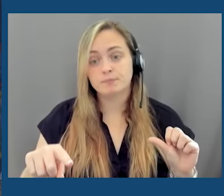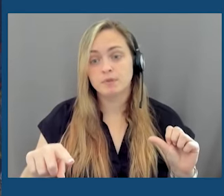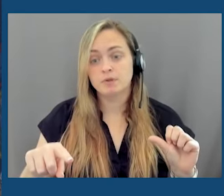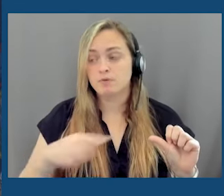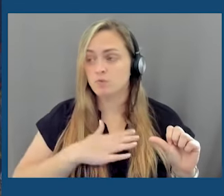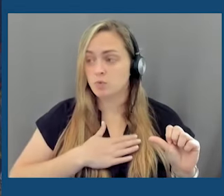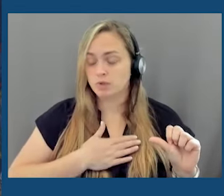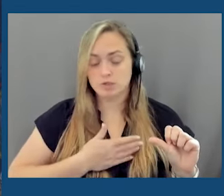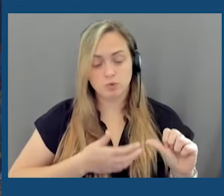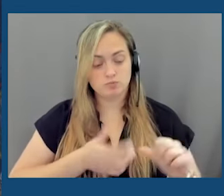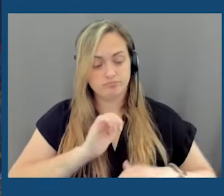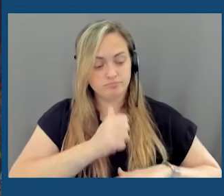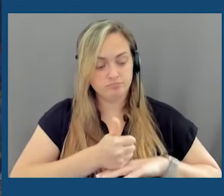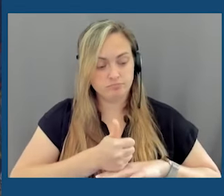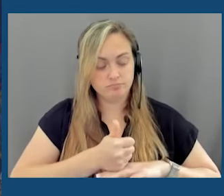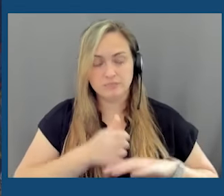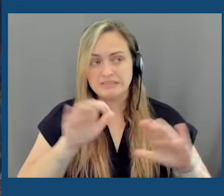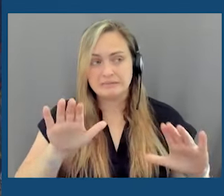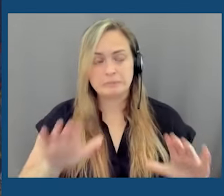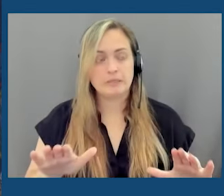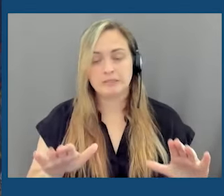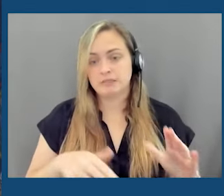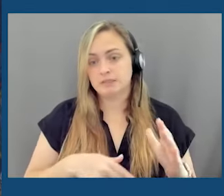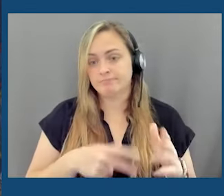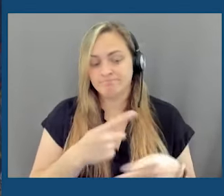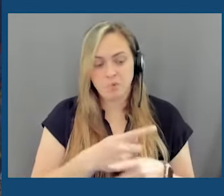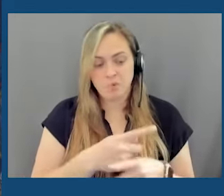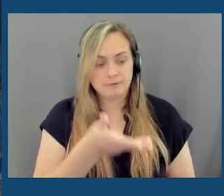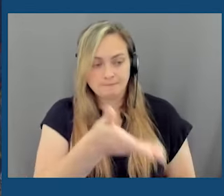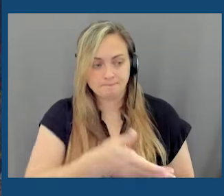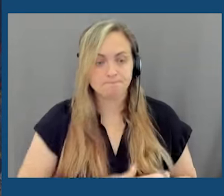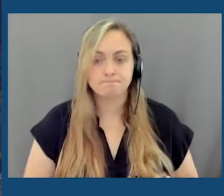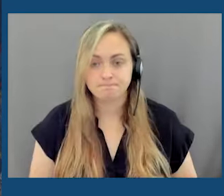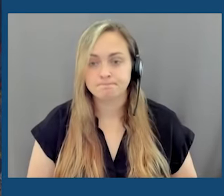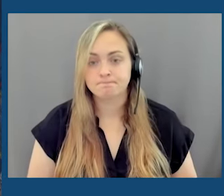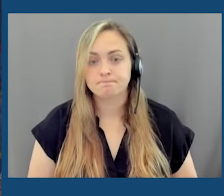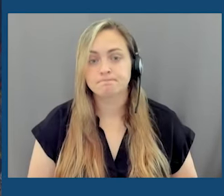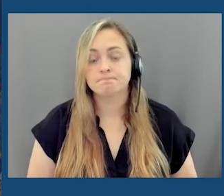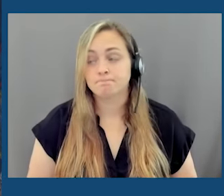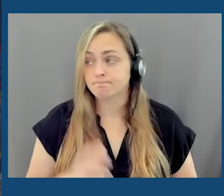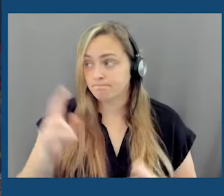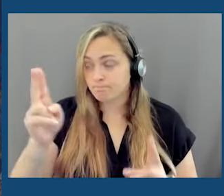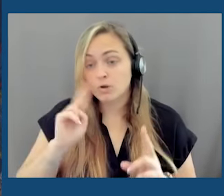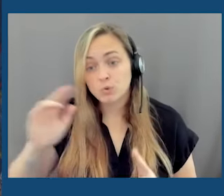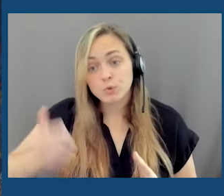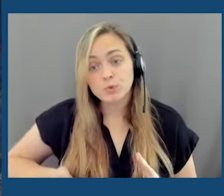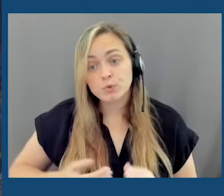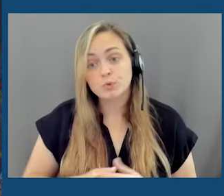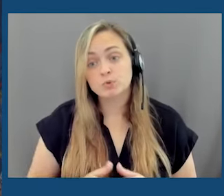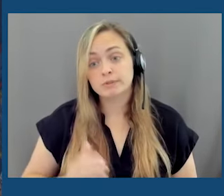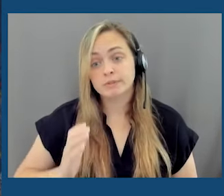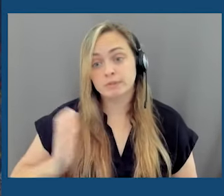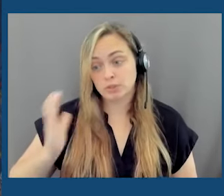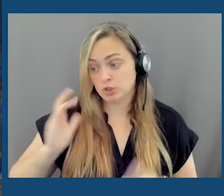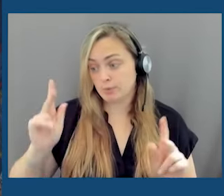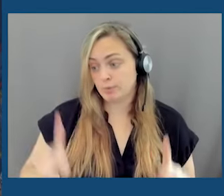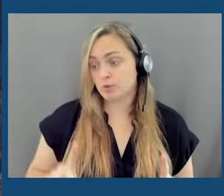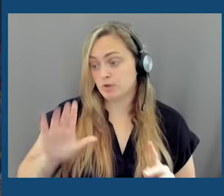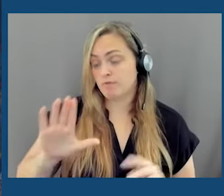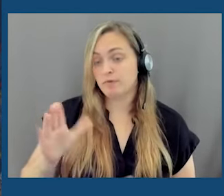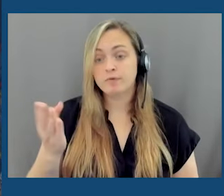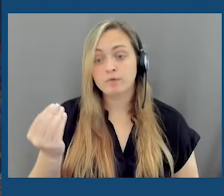together this extraordinary product. Now it's my honor to introduce the chair of the